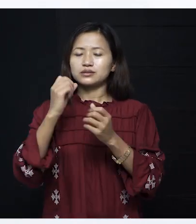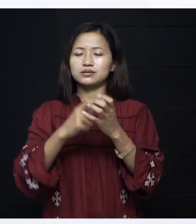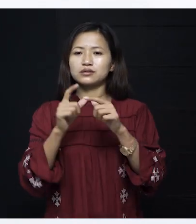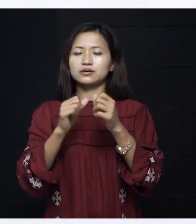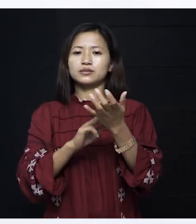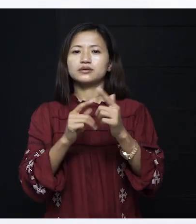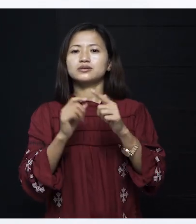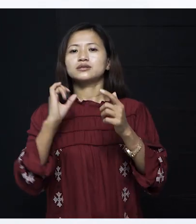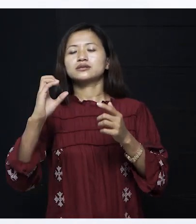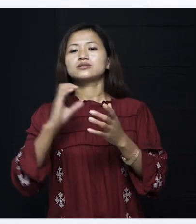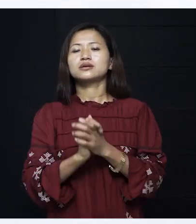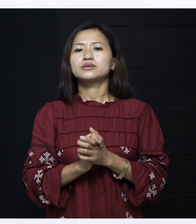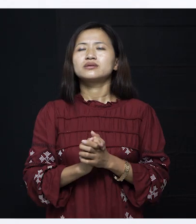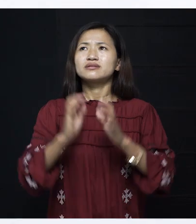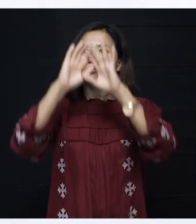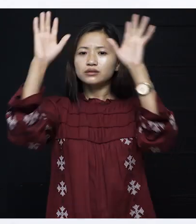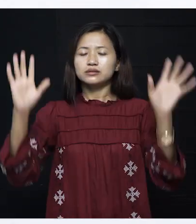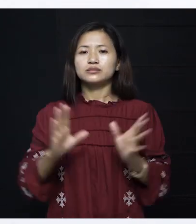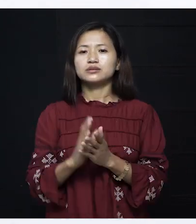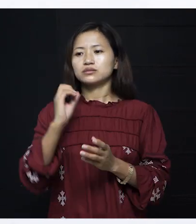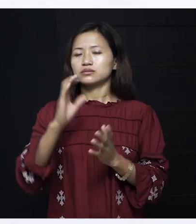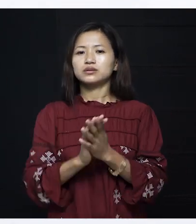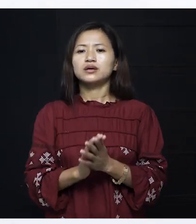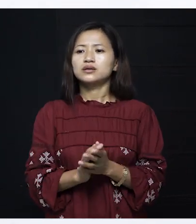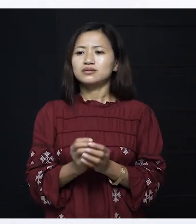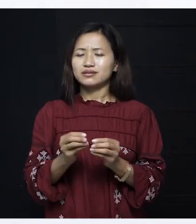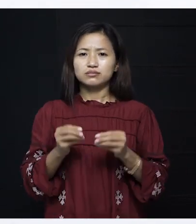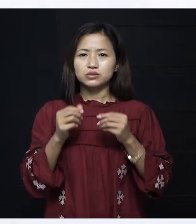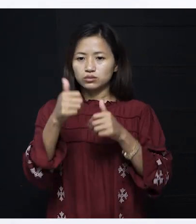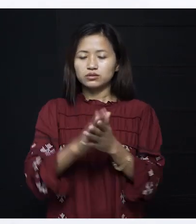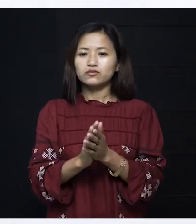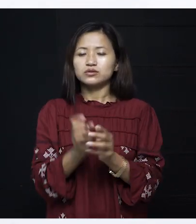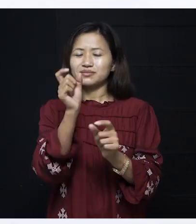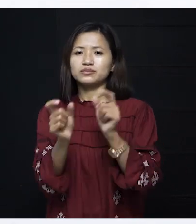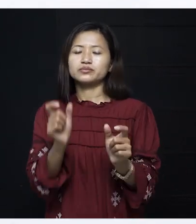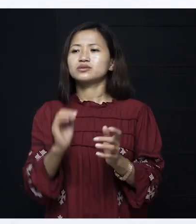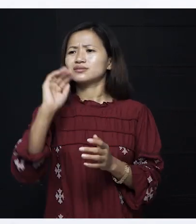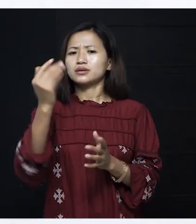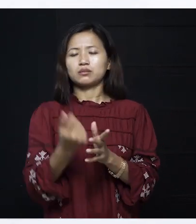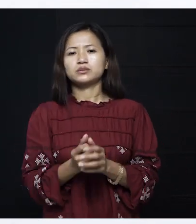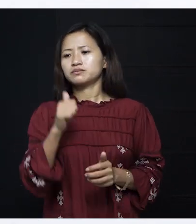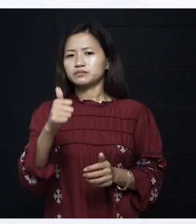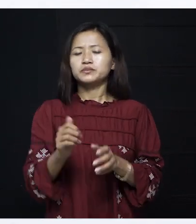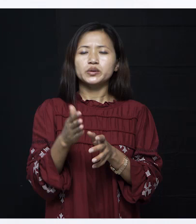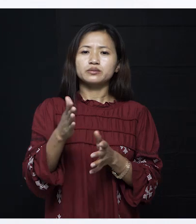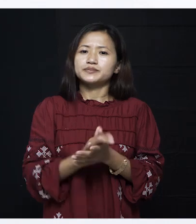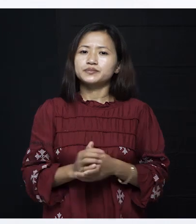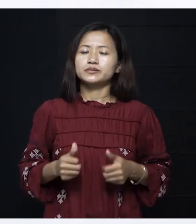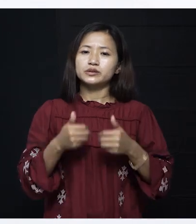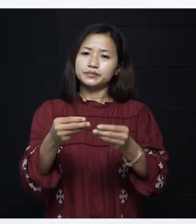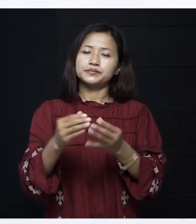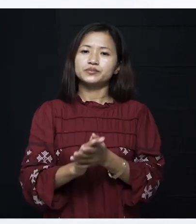also, because some climate, it will be suitable for some people, isn't it? And for some, it will not be suitable. Or for